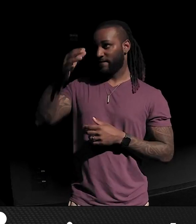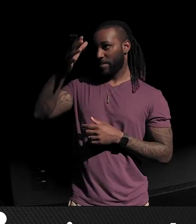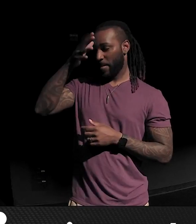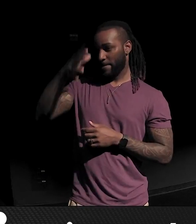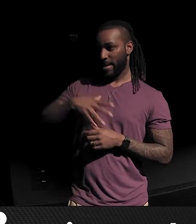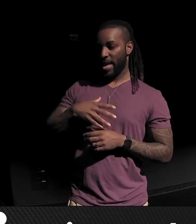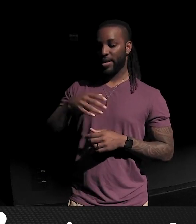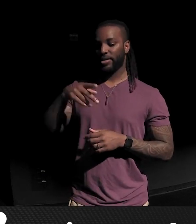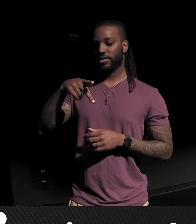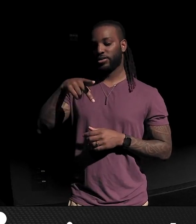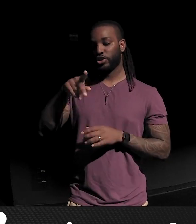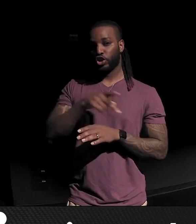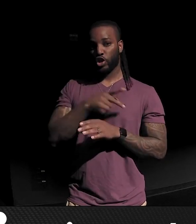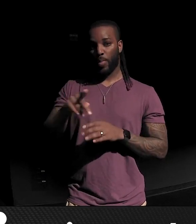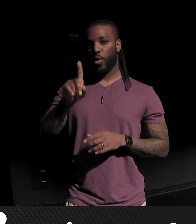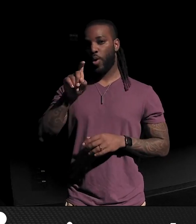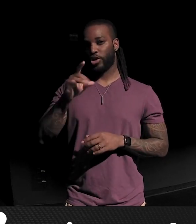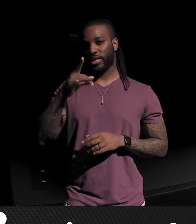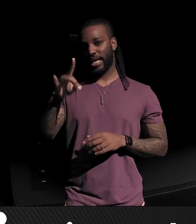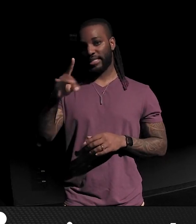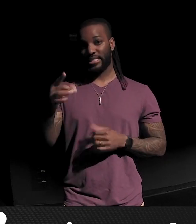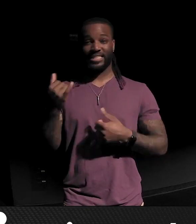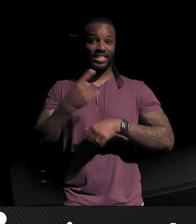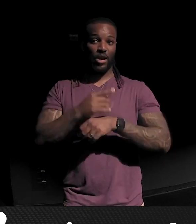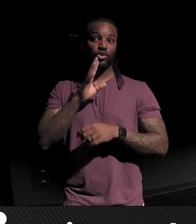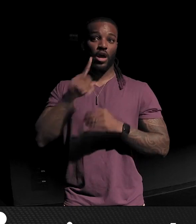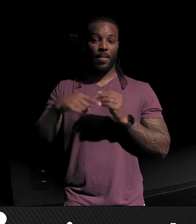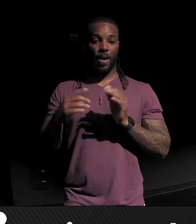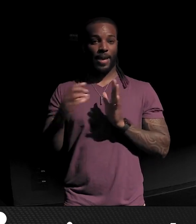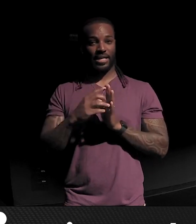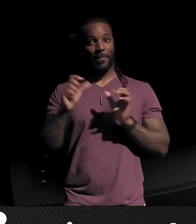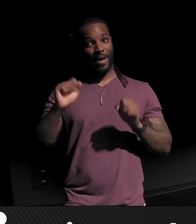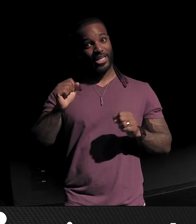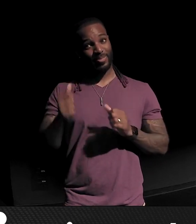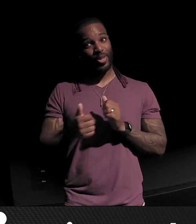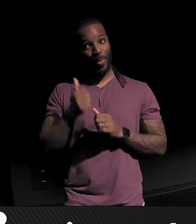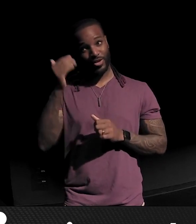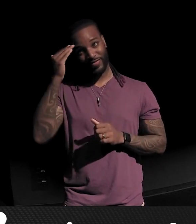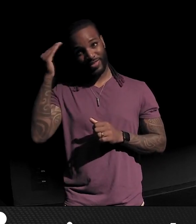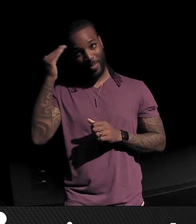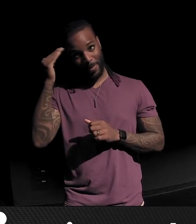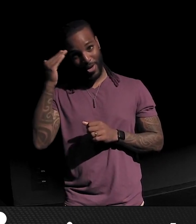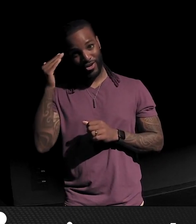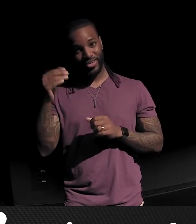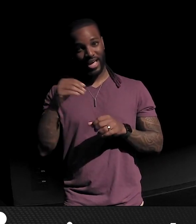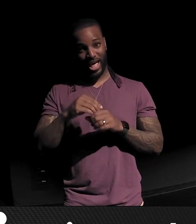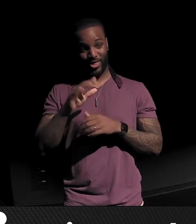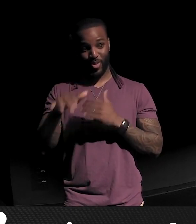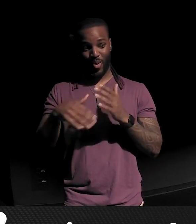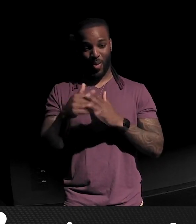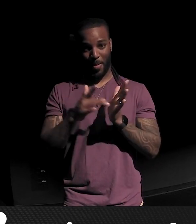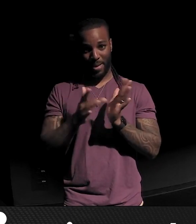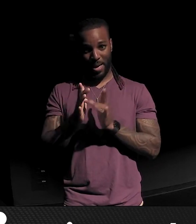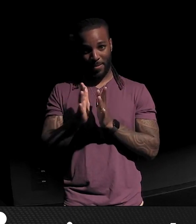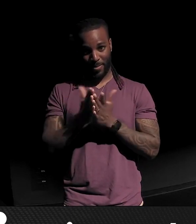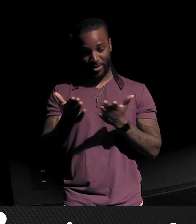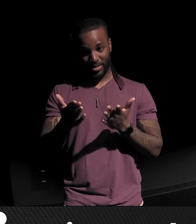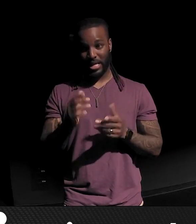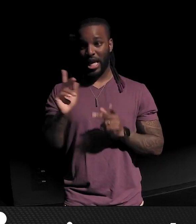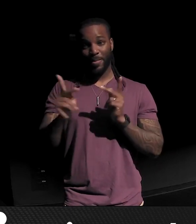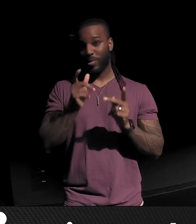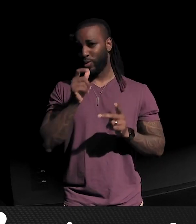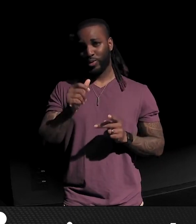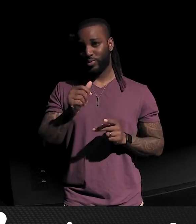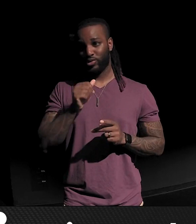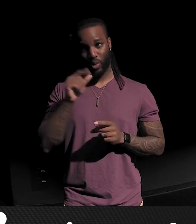118. And today I'm going to talk about a passage that is possibly the most familiar passage in our whole Bibles. People who don't even share our